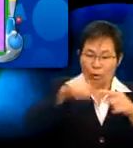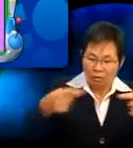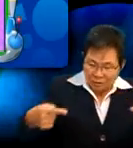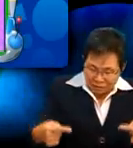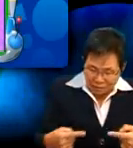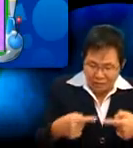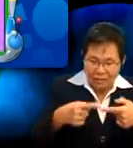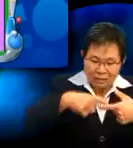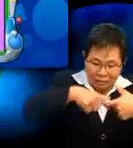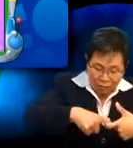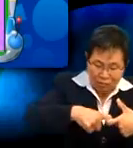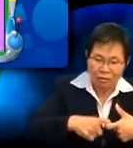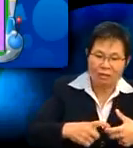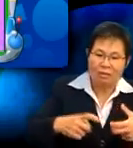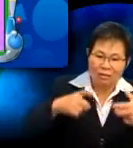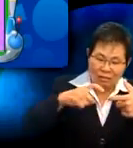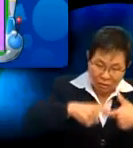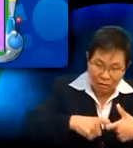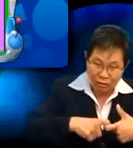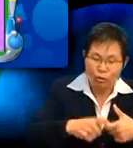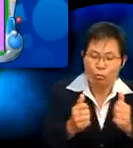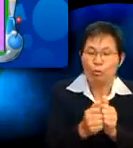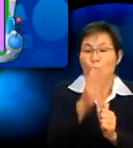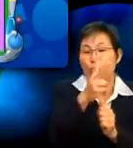is connected to the battery with two wires.